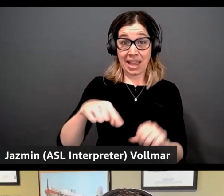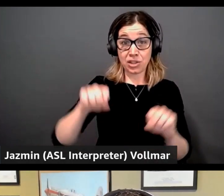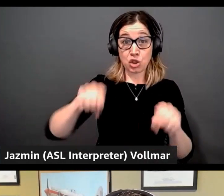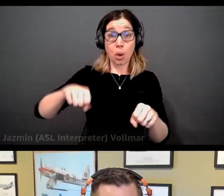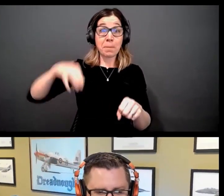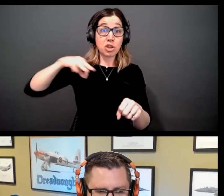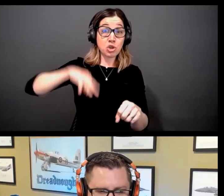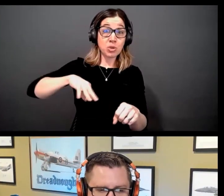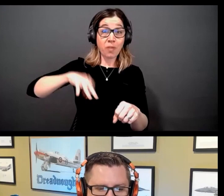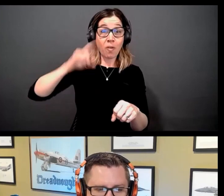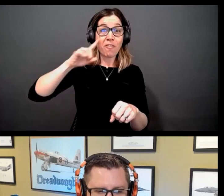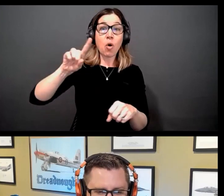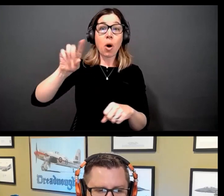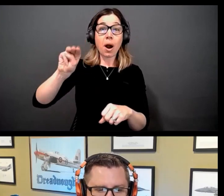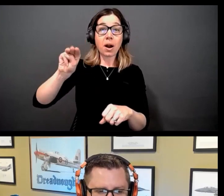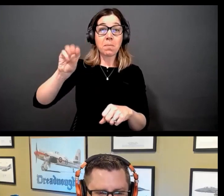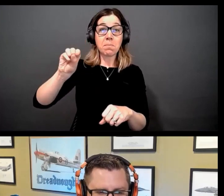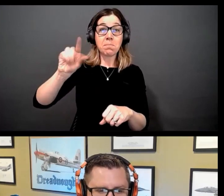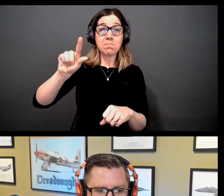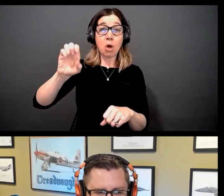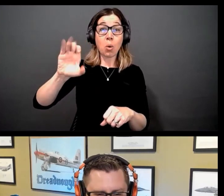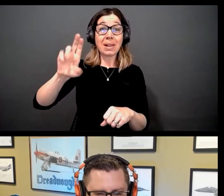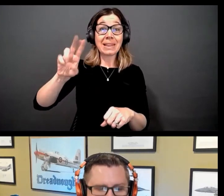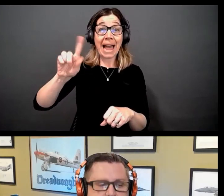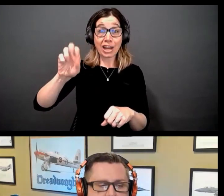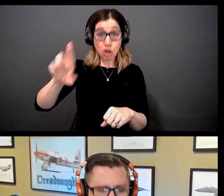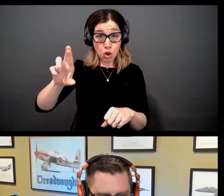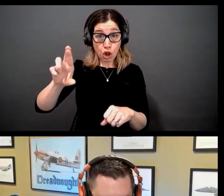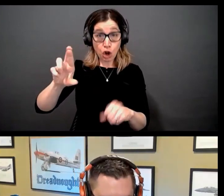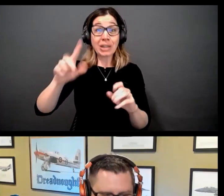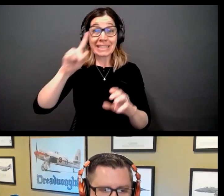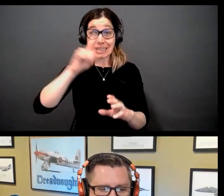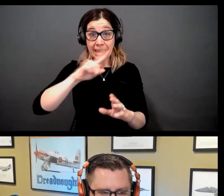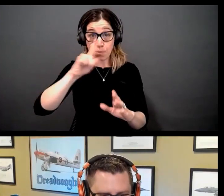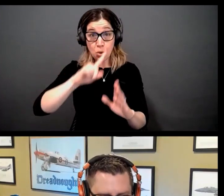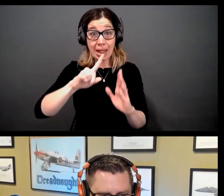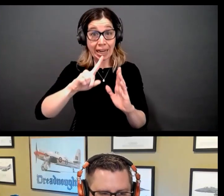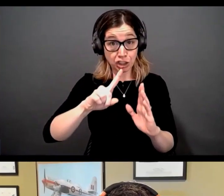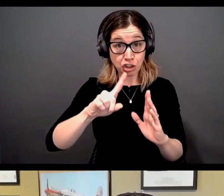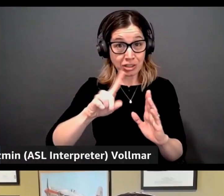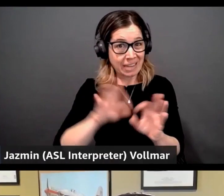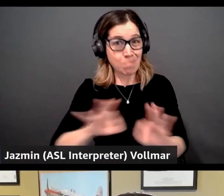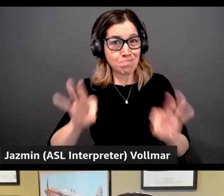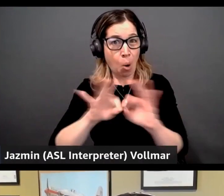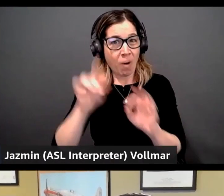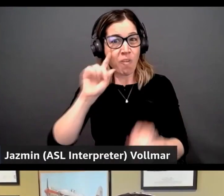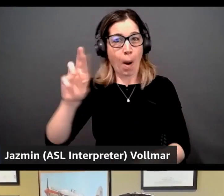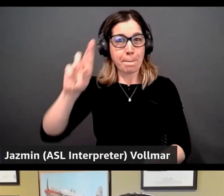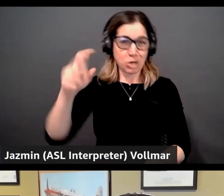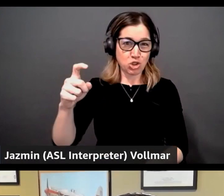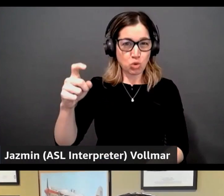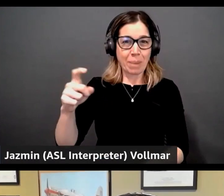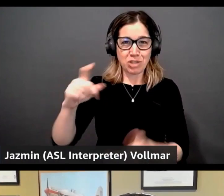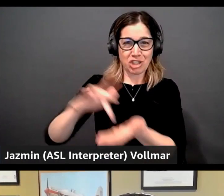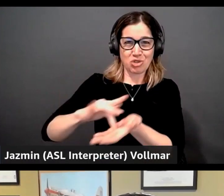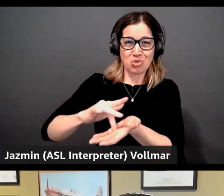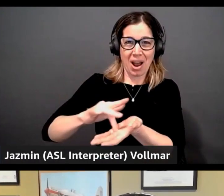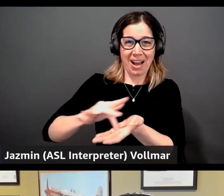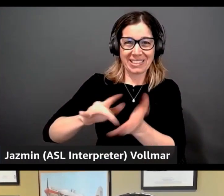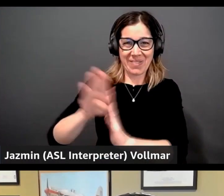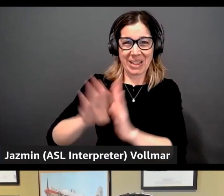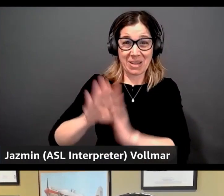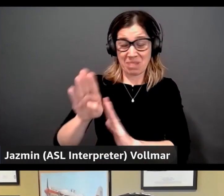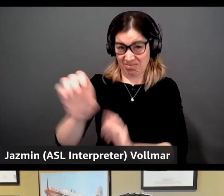molecular simulations, which are important in prescription drug development. So yes, absolutely. This is an application area that we see